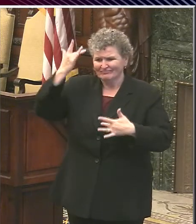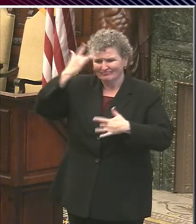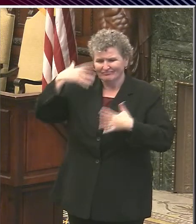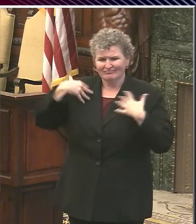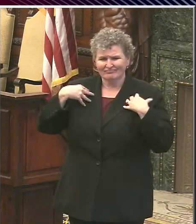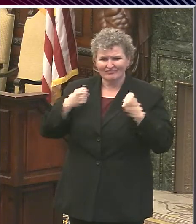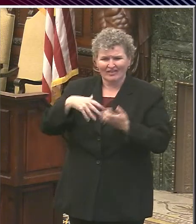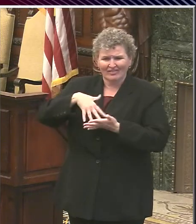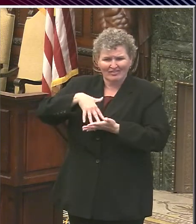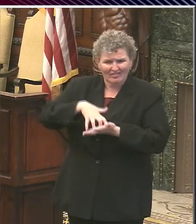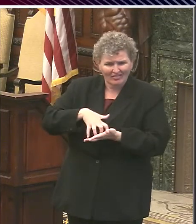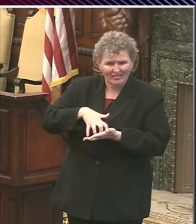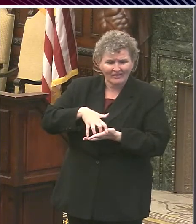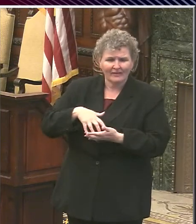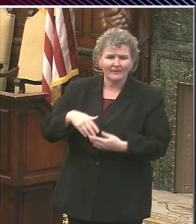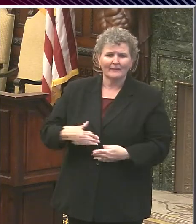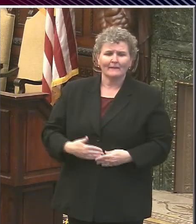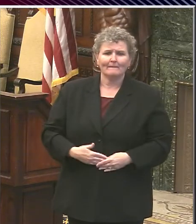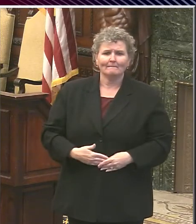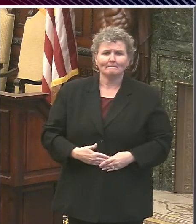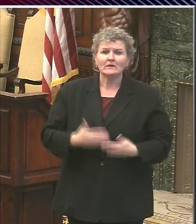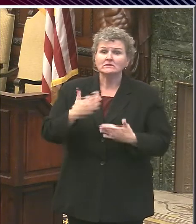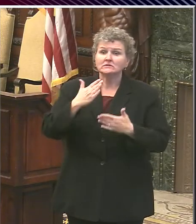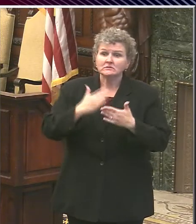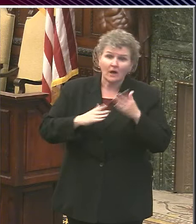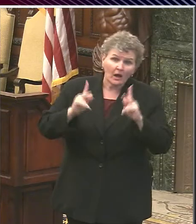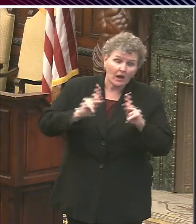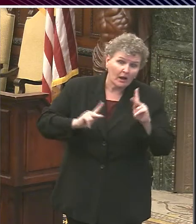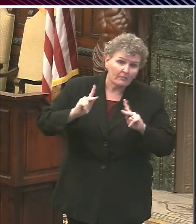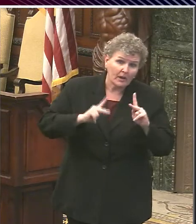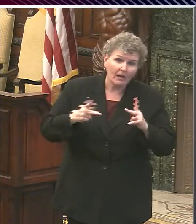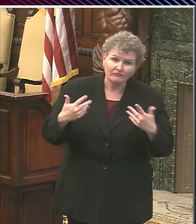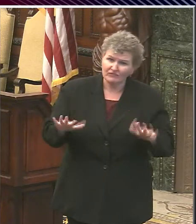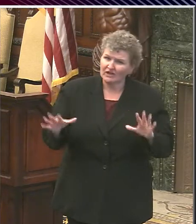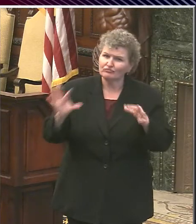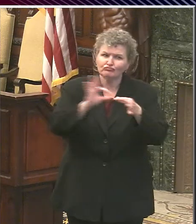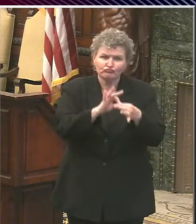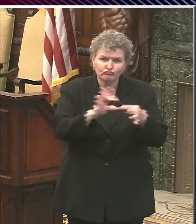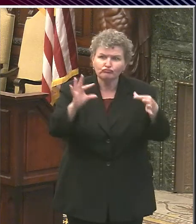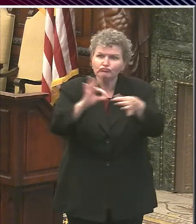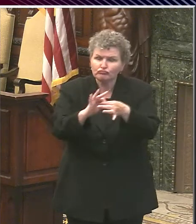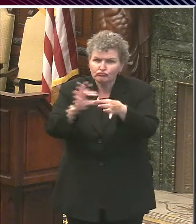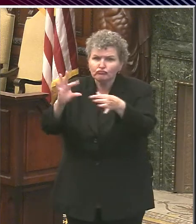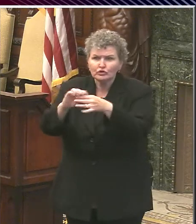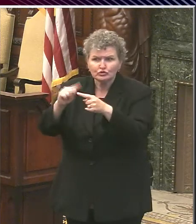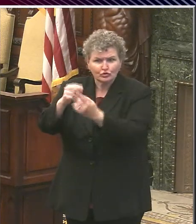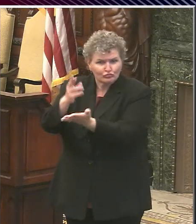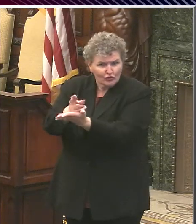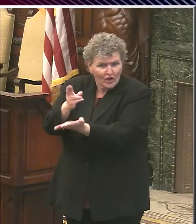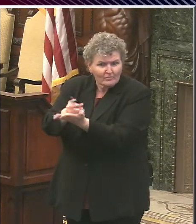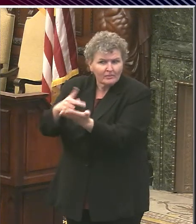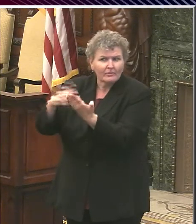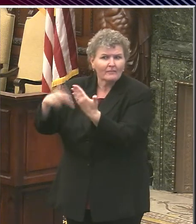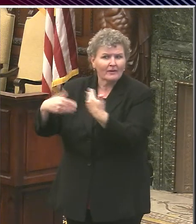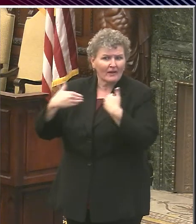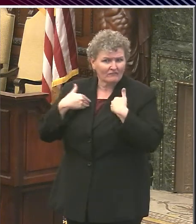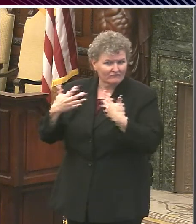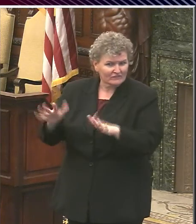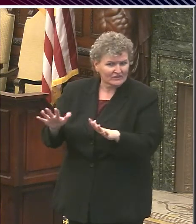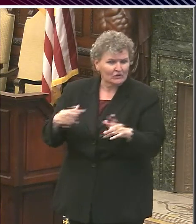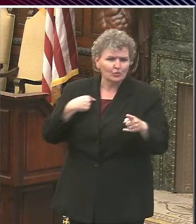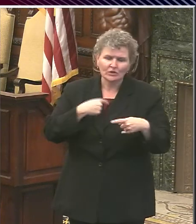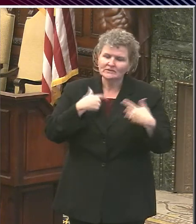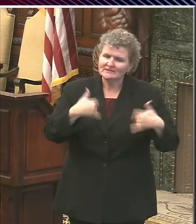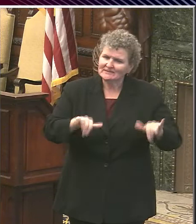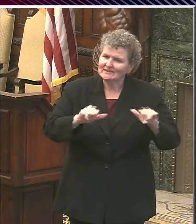particularly vulnerable. Some individuals have connected to various treatment programs, and we are continuing to be